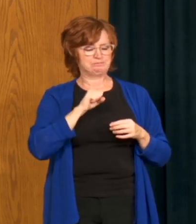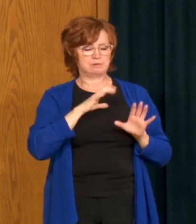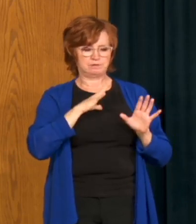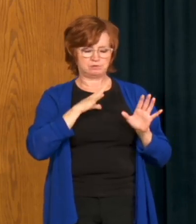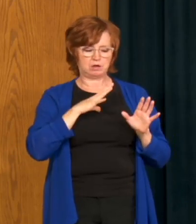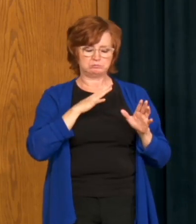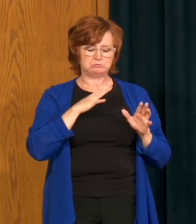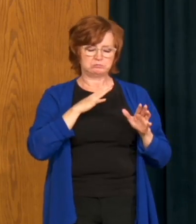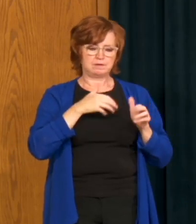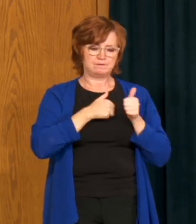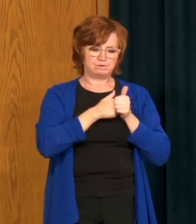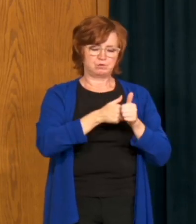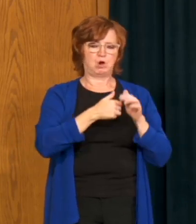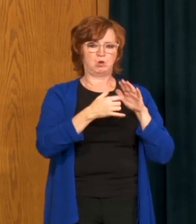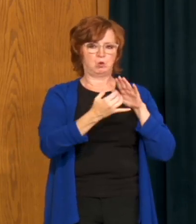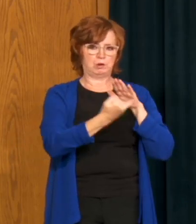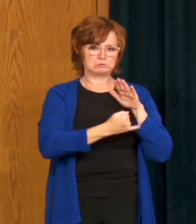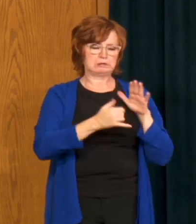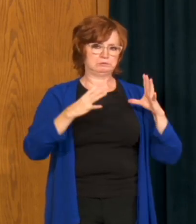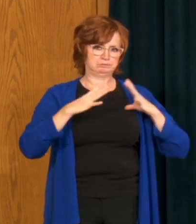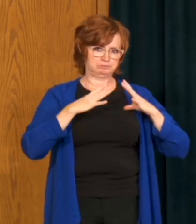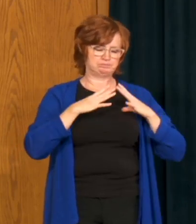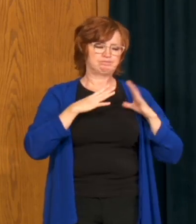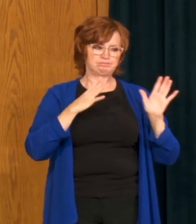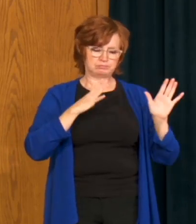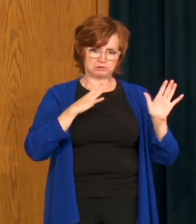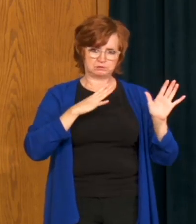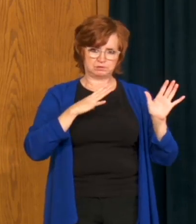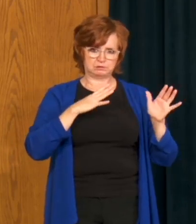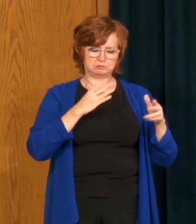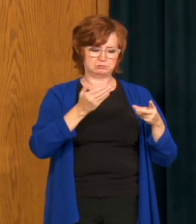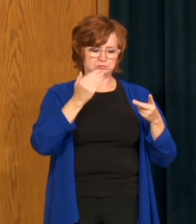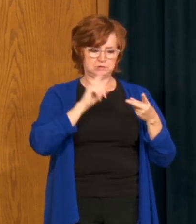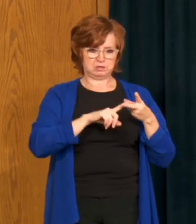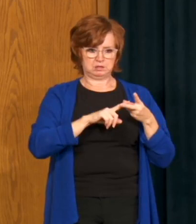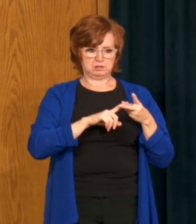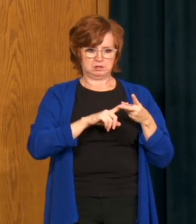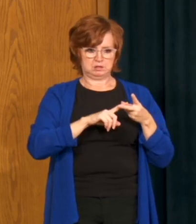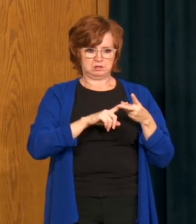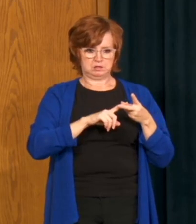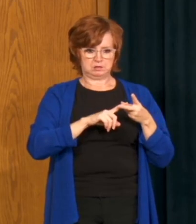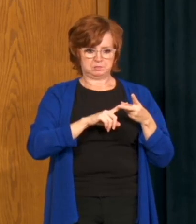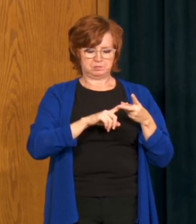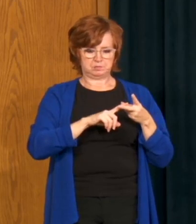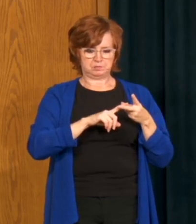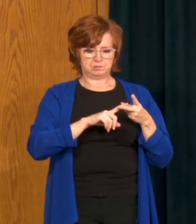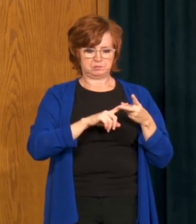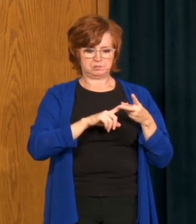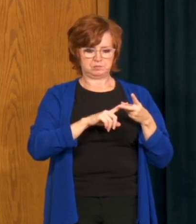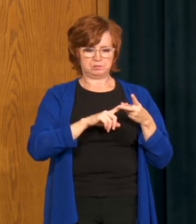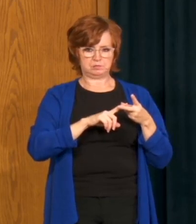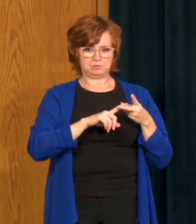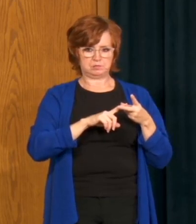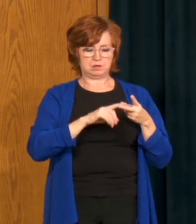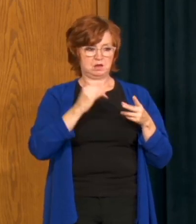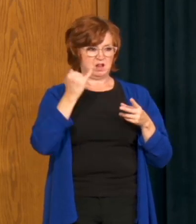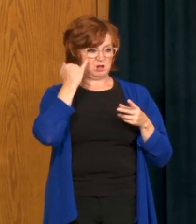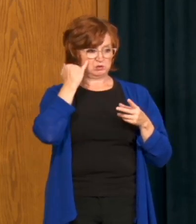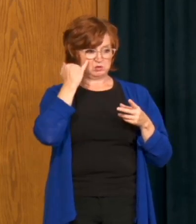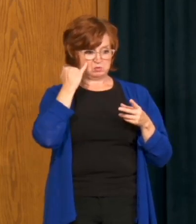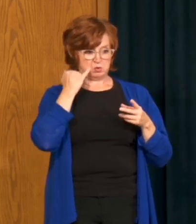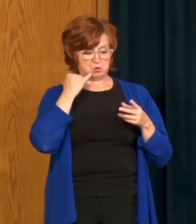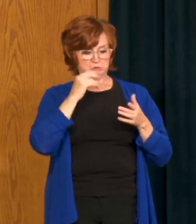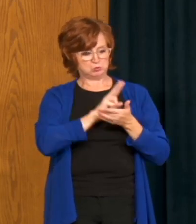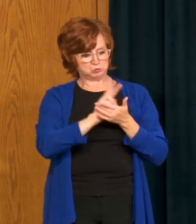weeks, you're free to, you no longer have to be in isolation. If you develop some symptoms, it is a